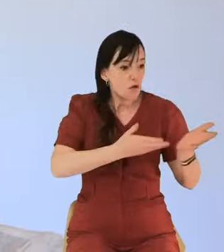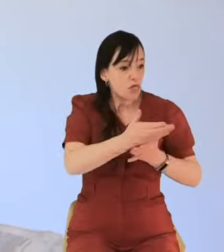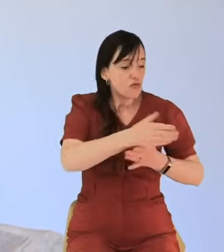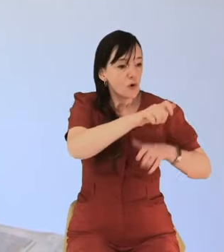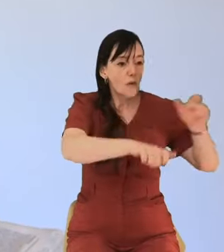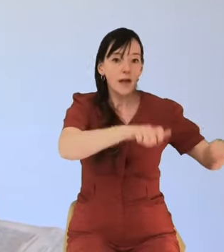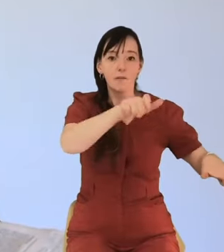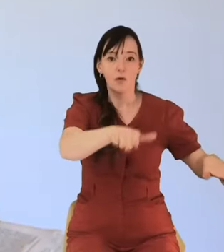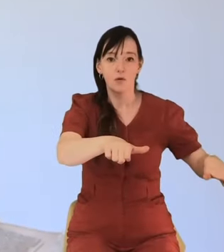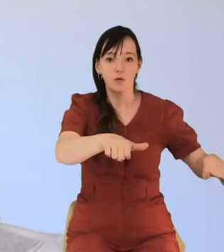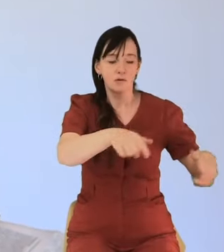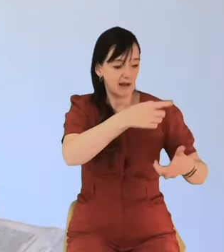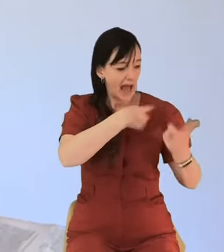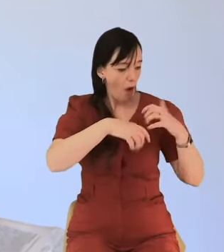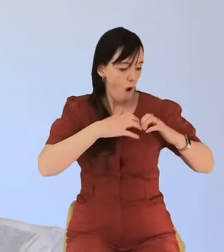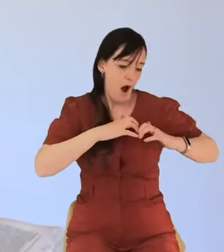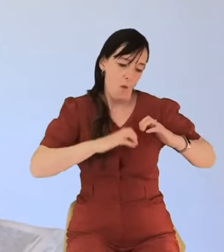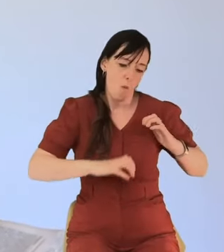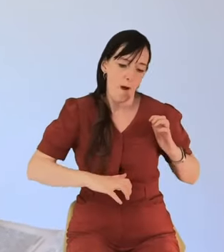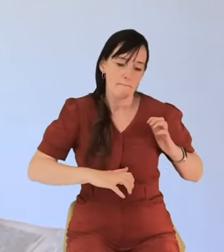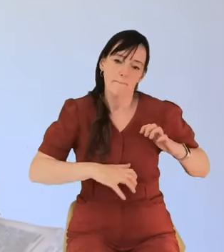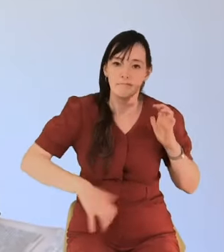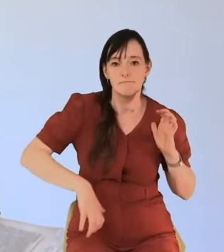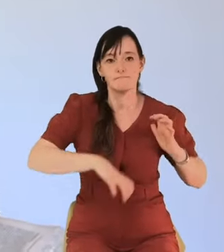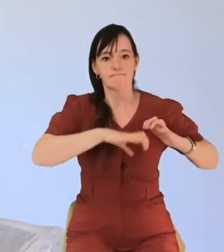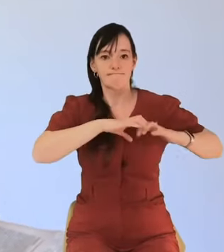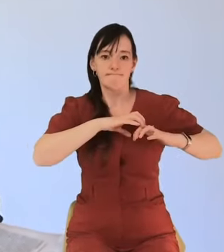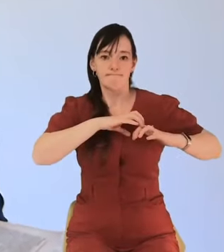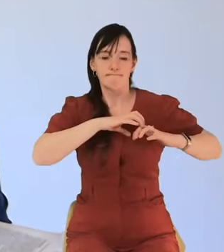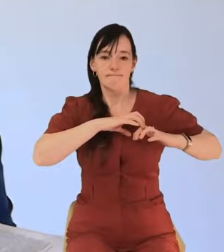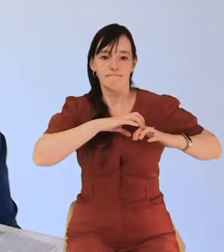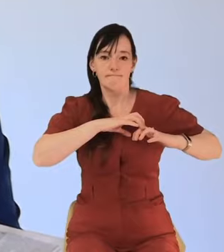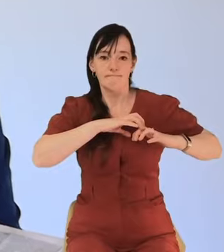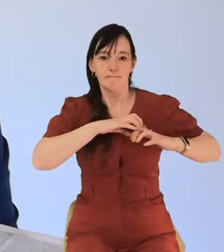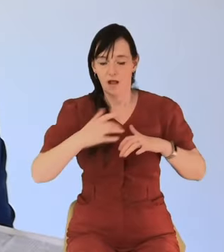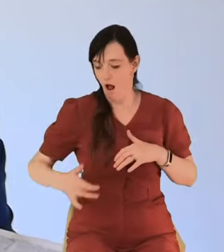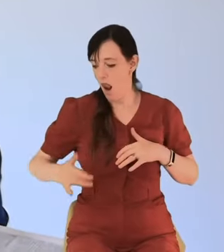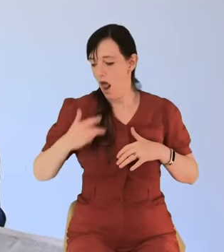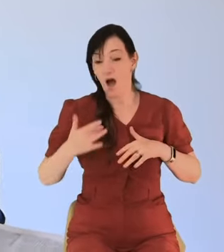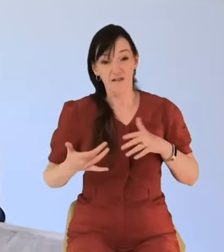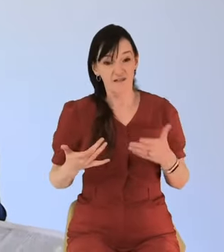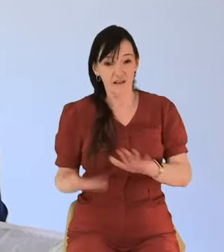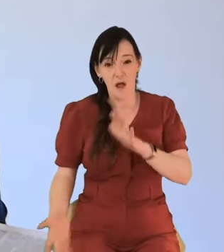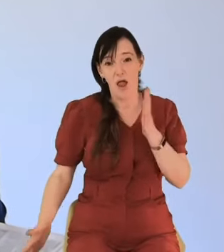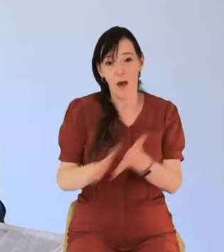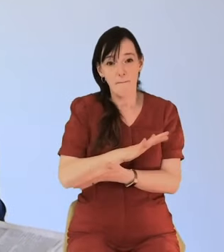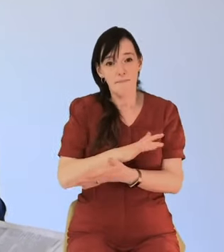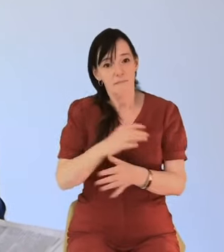He will mend our broken hearts. He will fix our broken